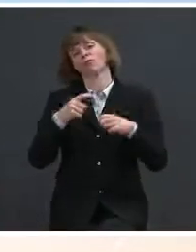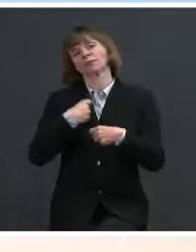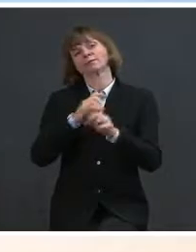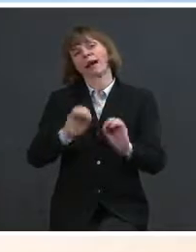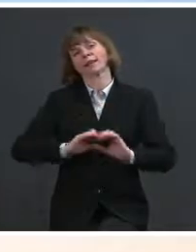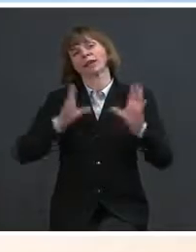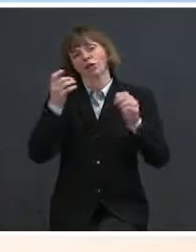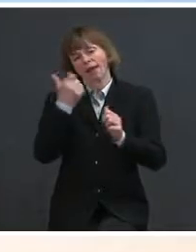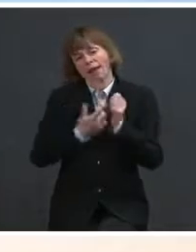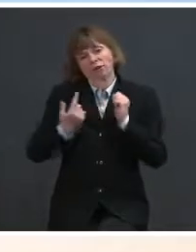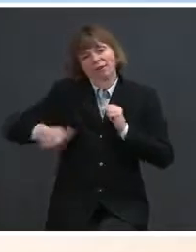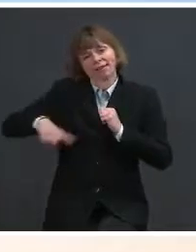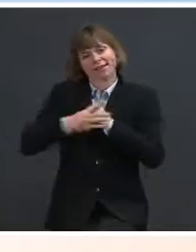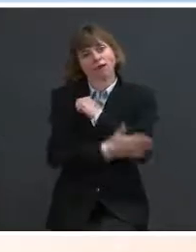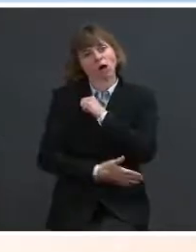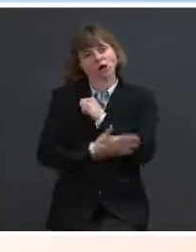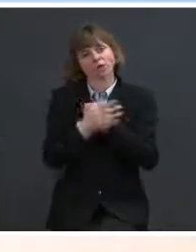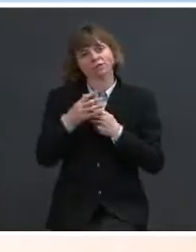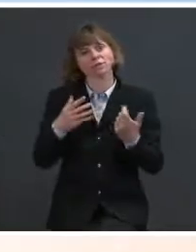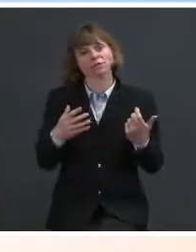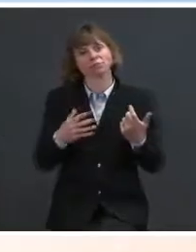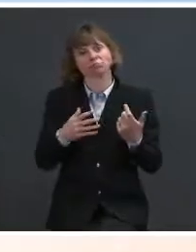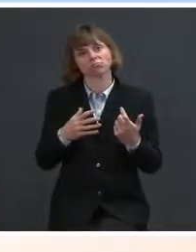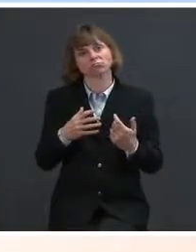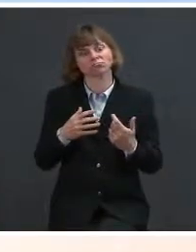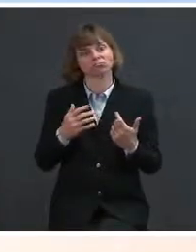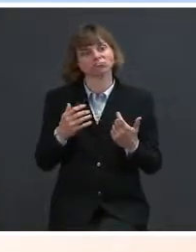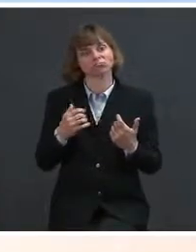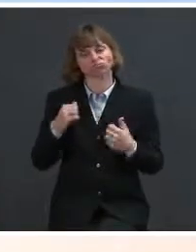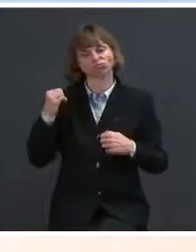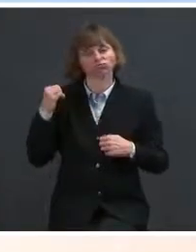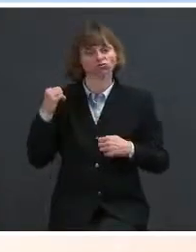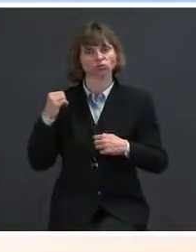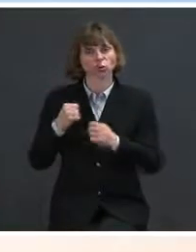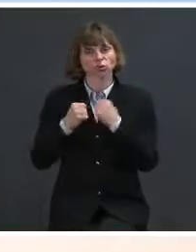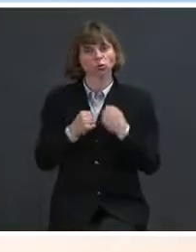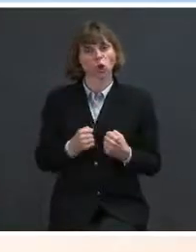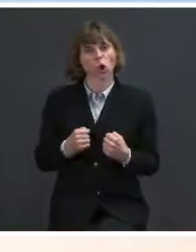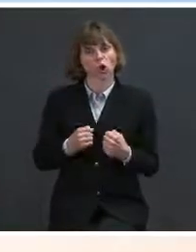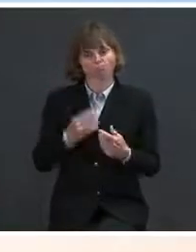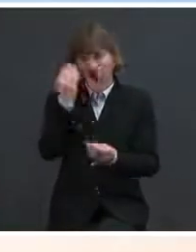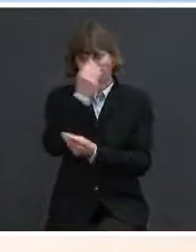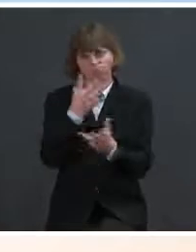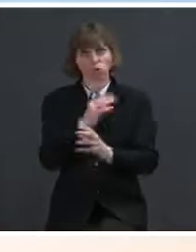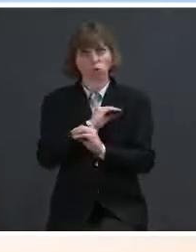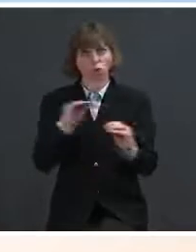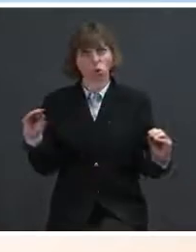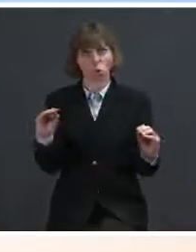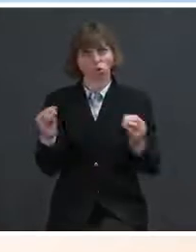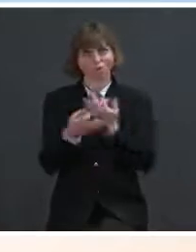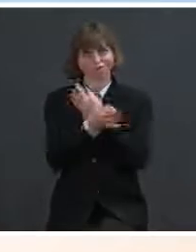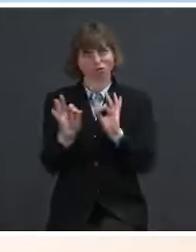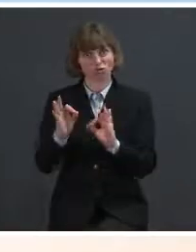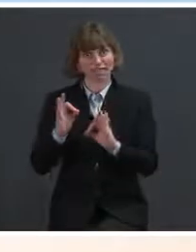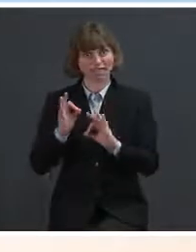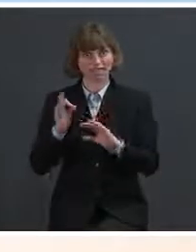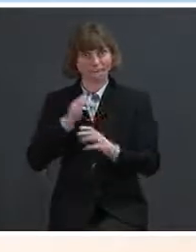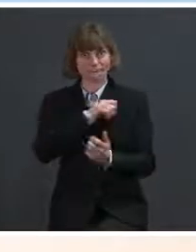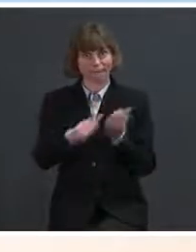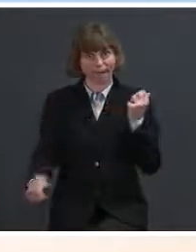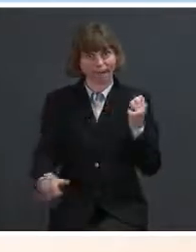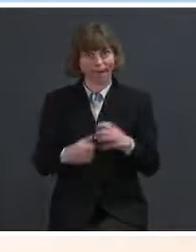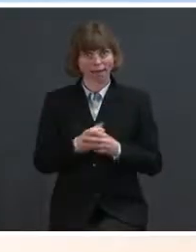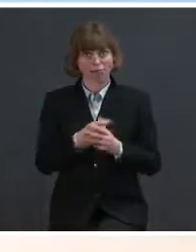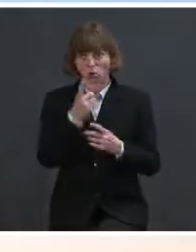unrelenting way, not just with a public service announcement, that there is no free pass, that none of these children or women